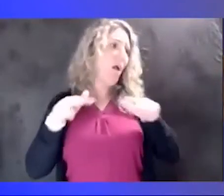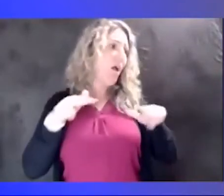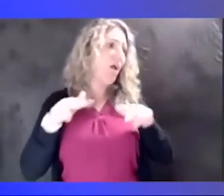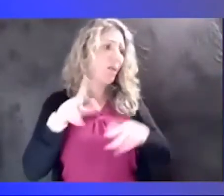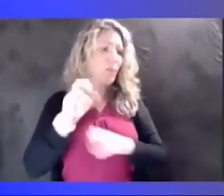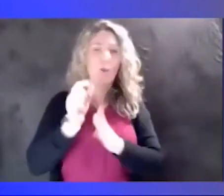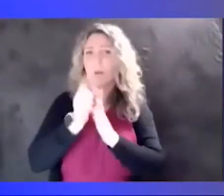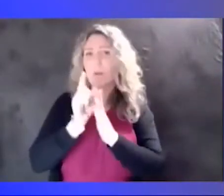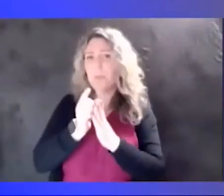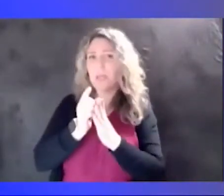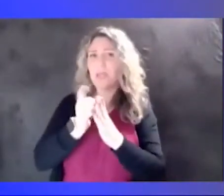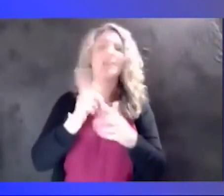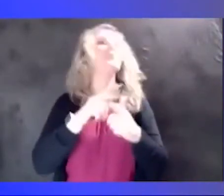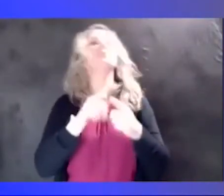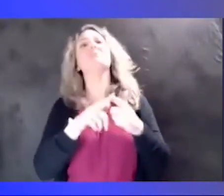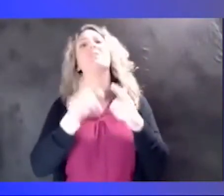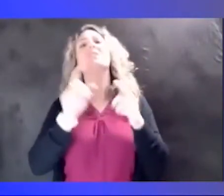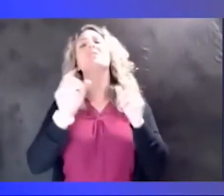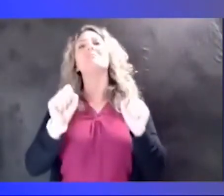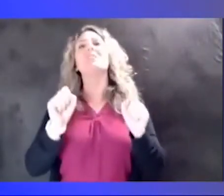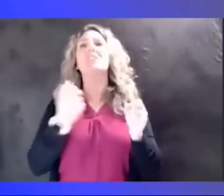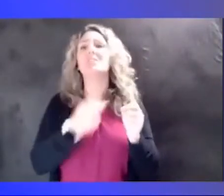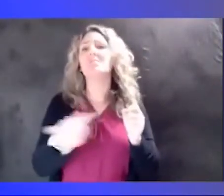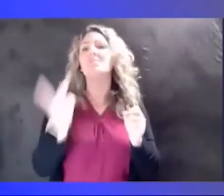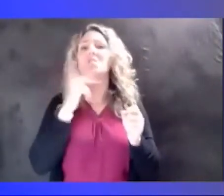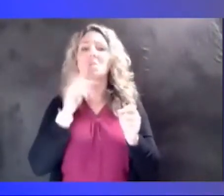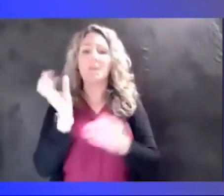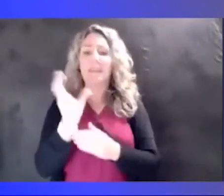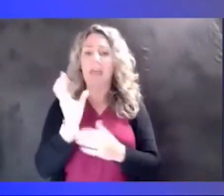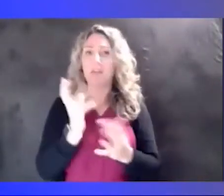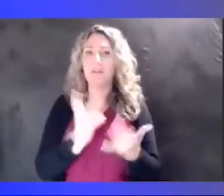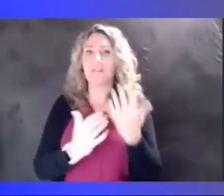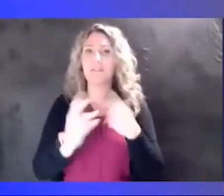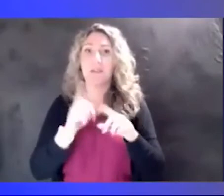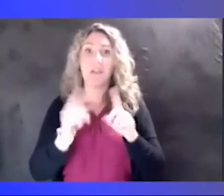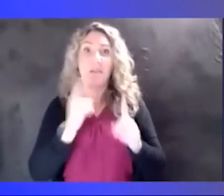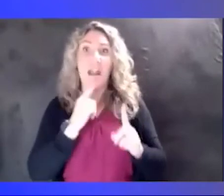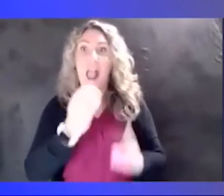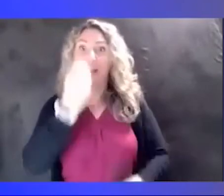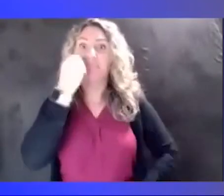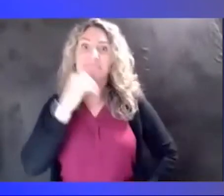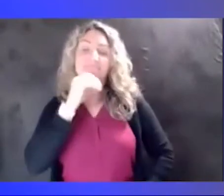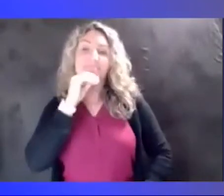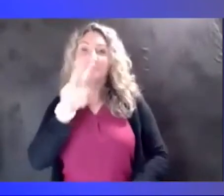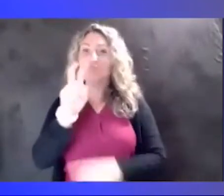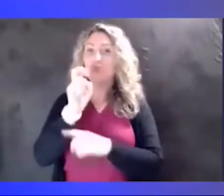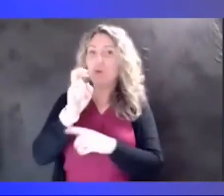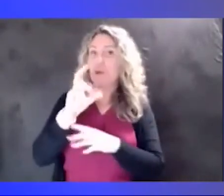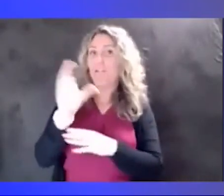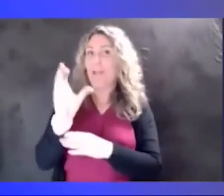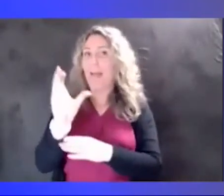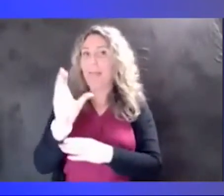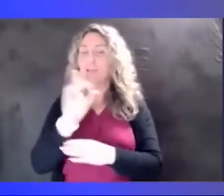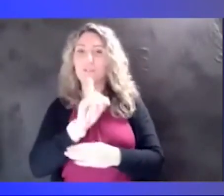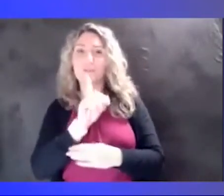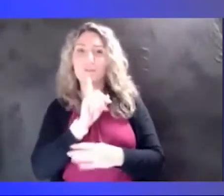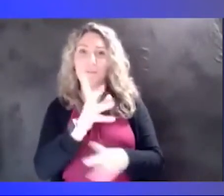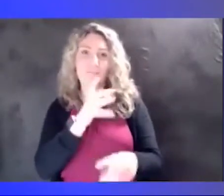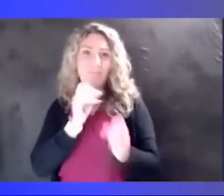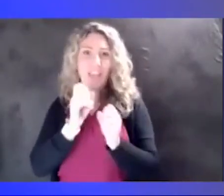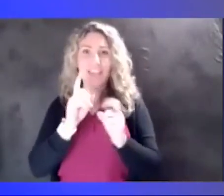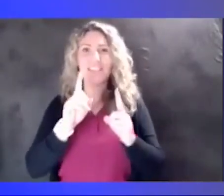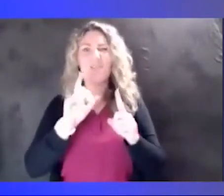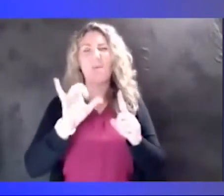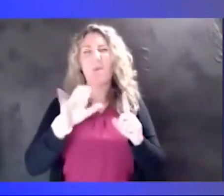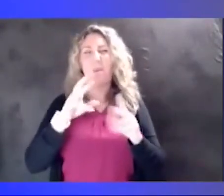I could burn a couple hundred calories, but boy, I sure can eat 200 calories pretty quickly. So in the mathematical point of